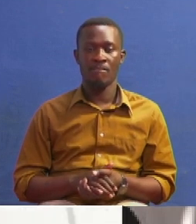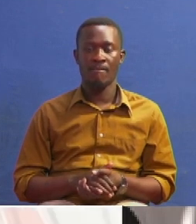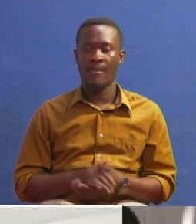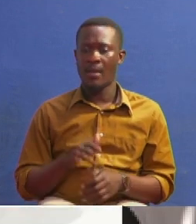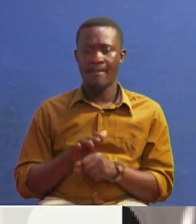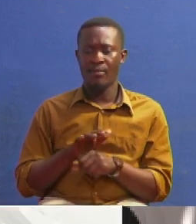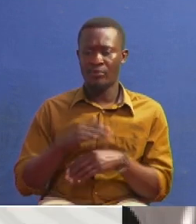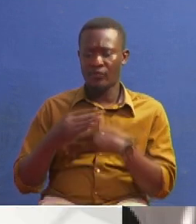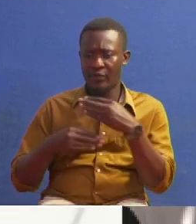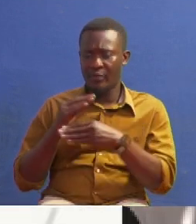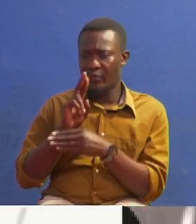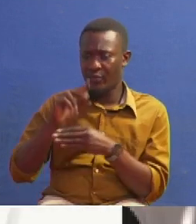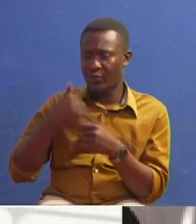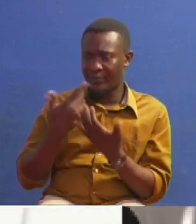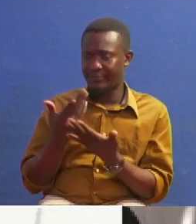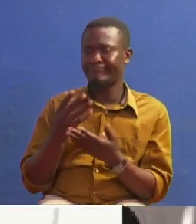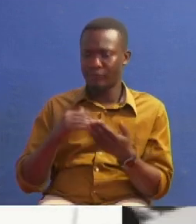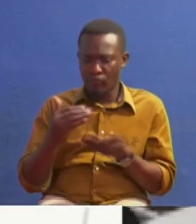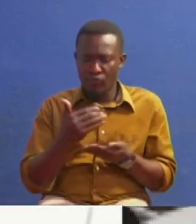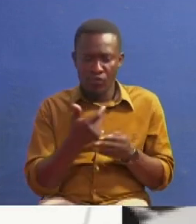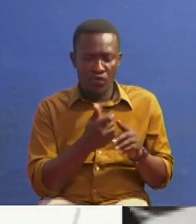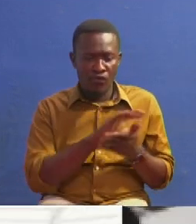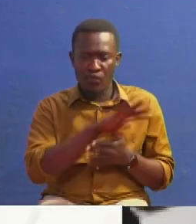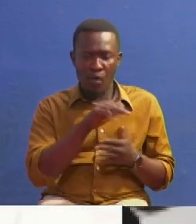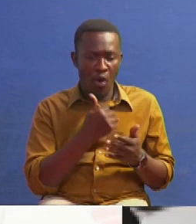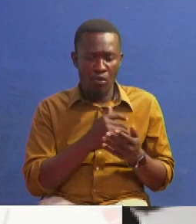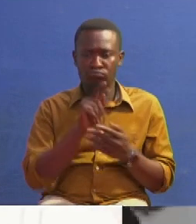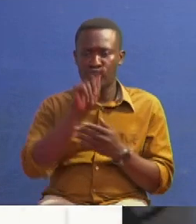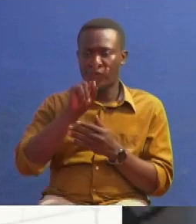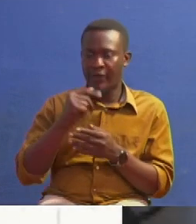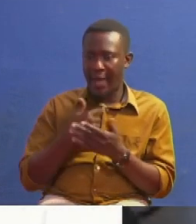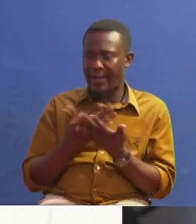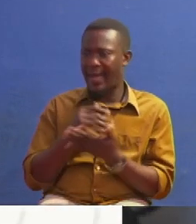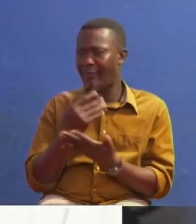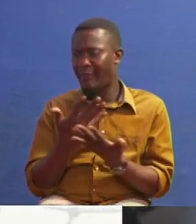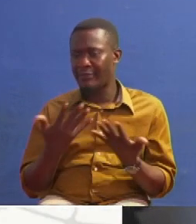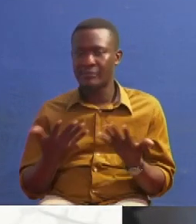most of the that I use and scrap taken from all television and